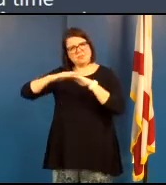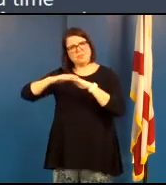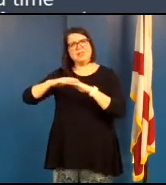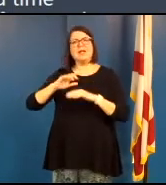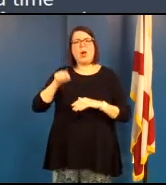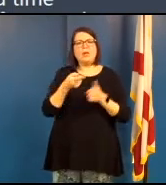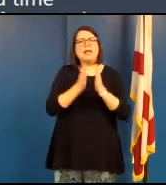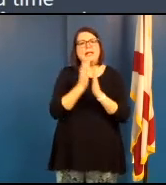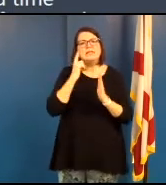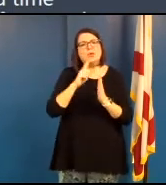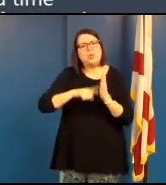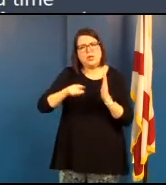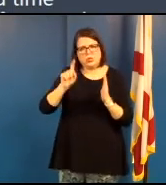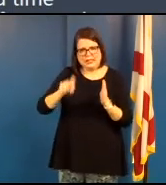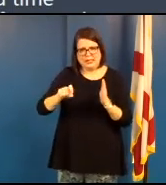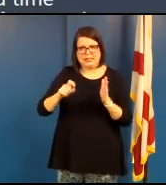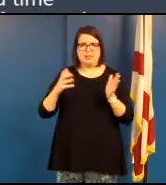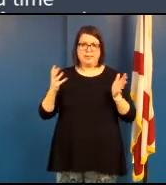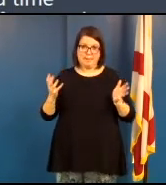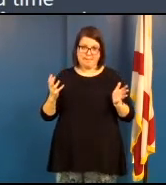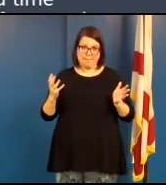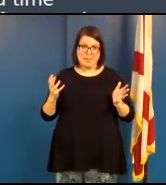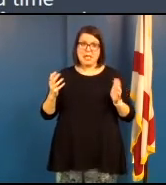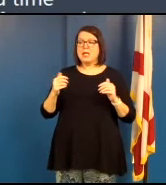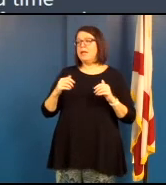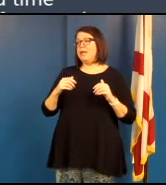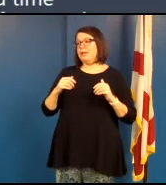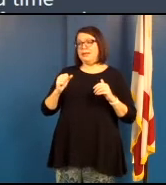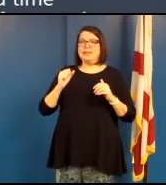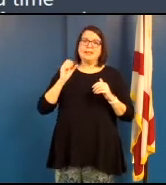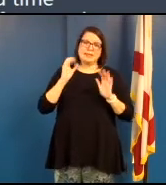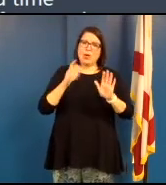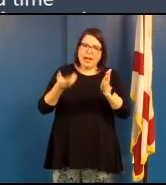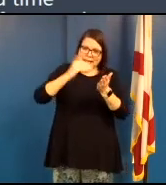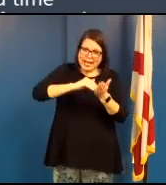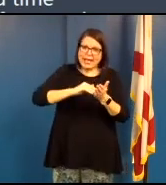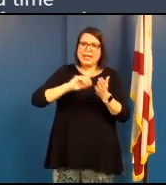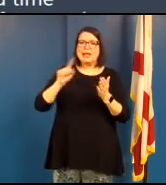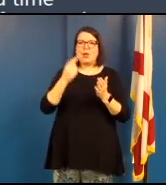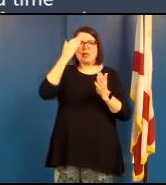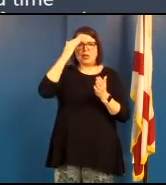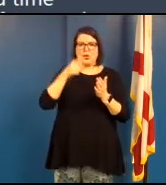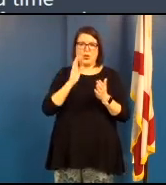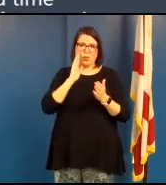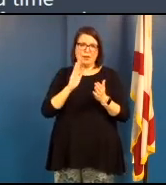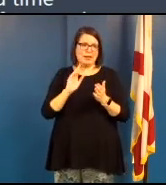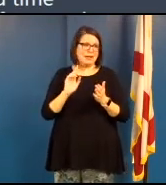you need, knowing that we're only going to put it in if we get 50% or more of what you request. And then